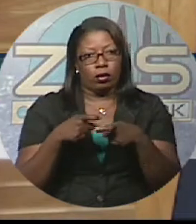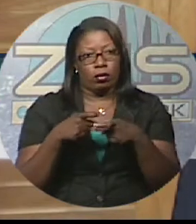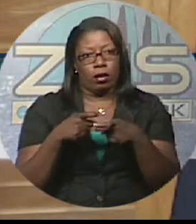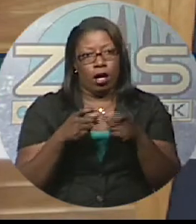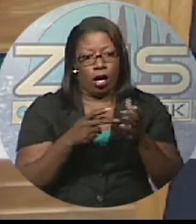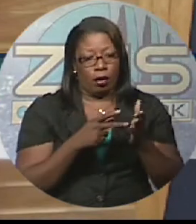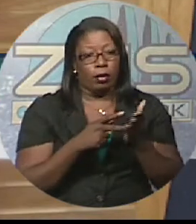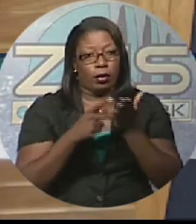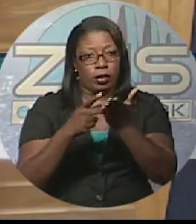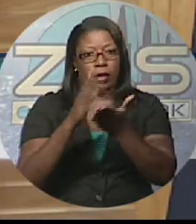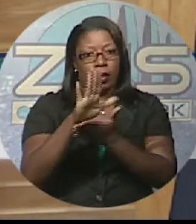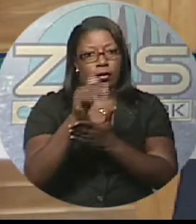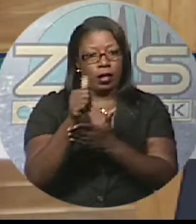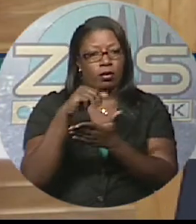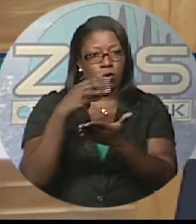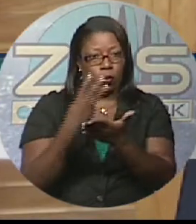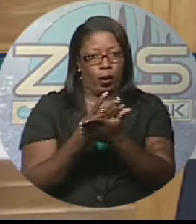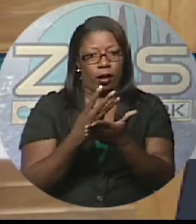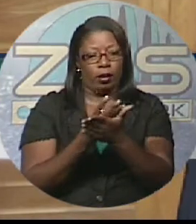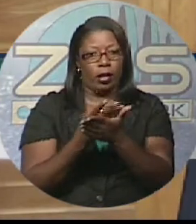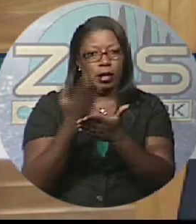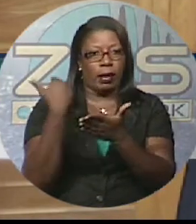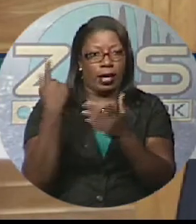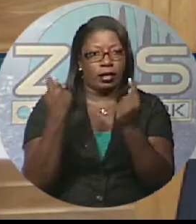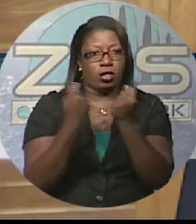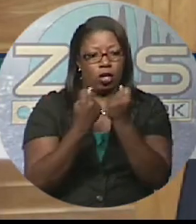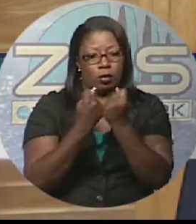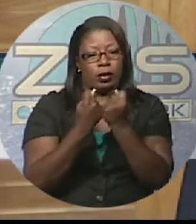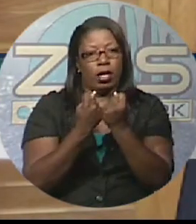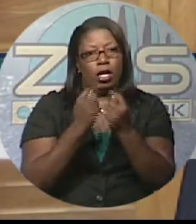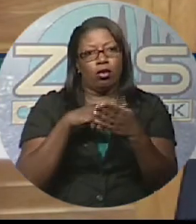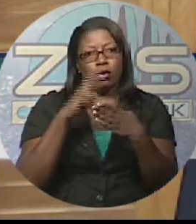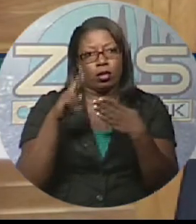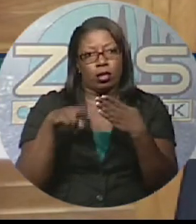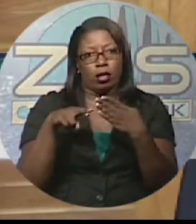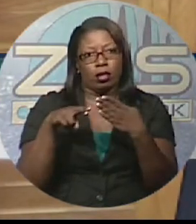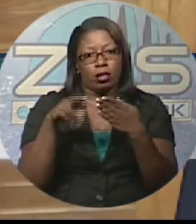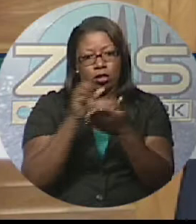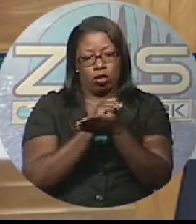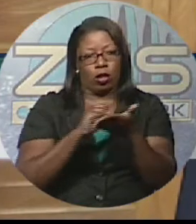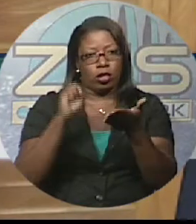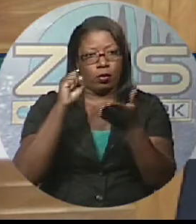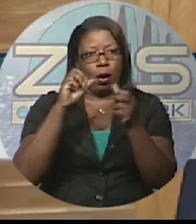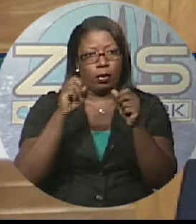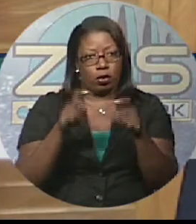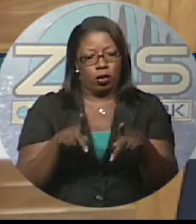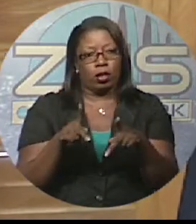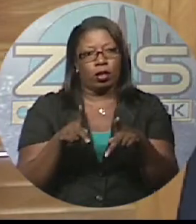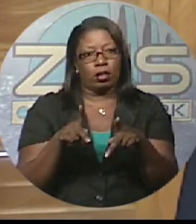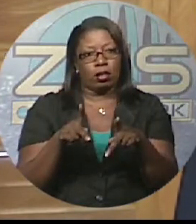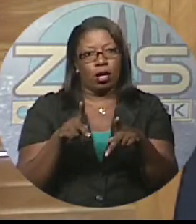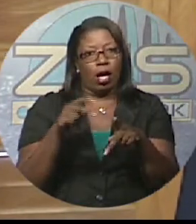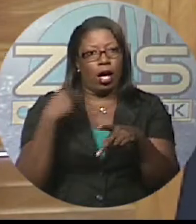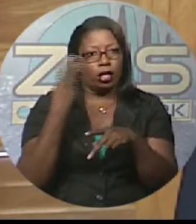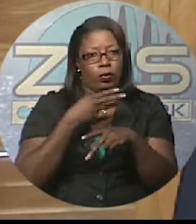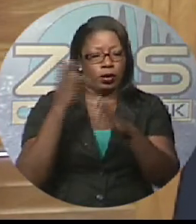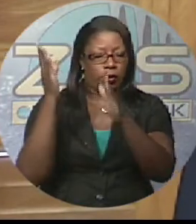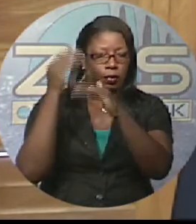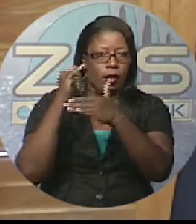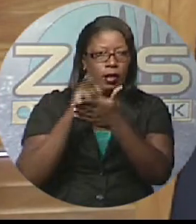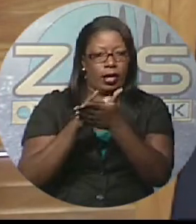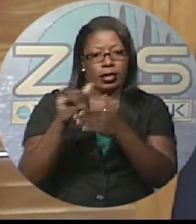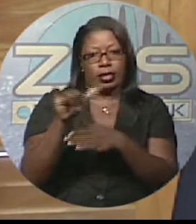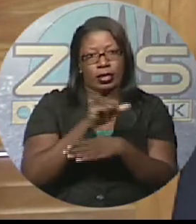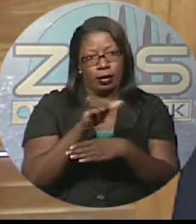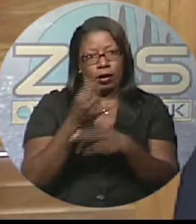in the past at those tournaments, and those have resulted in scholarship opportunities, and we anticipate that the same